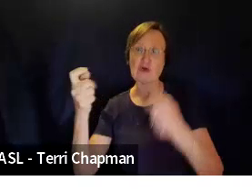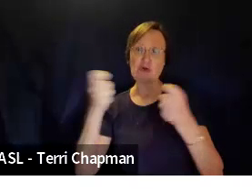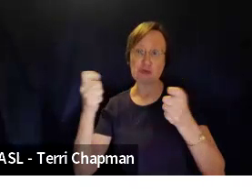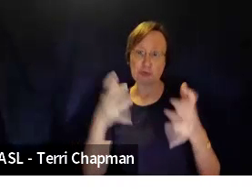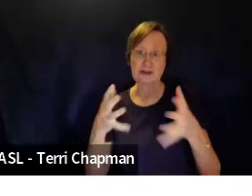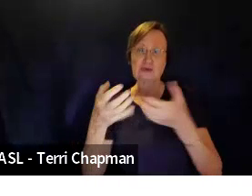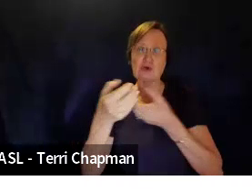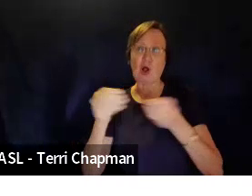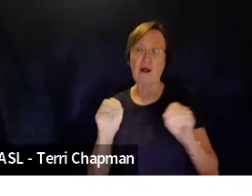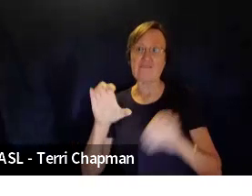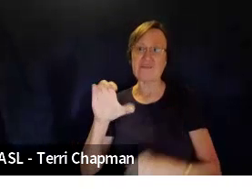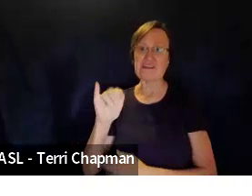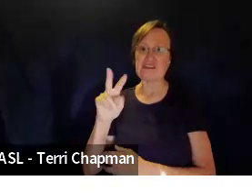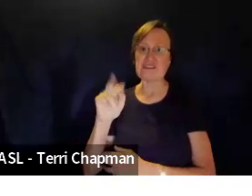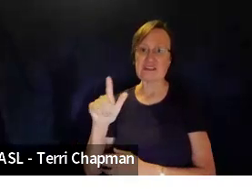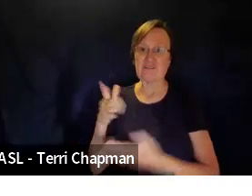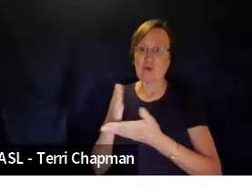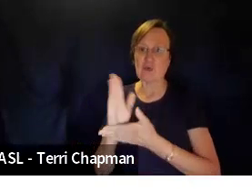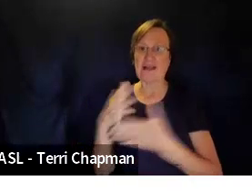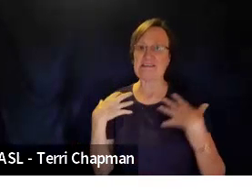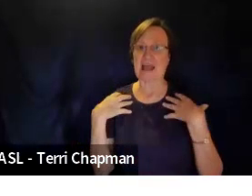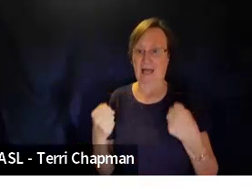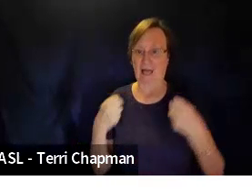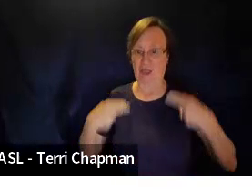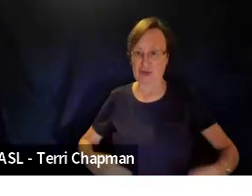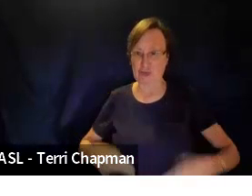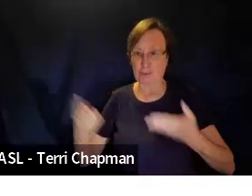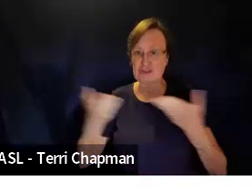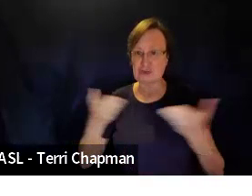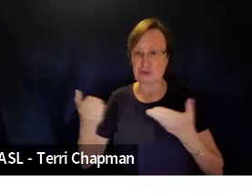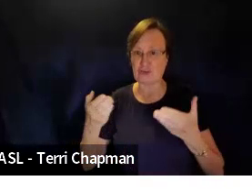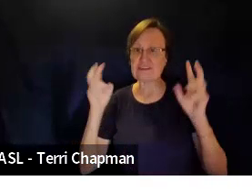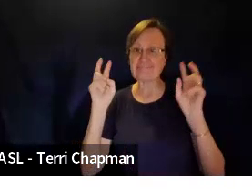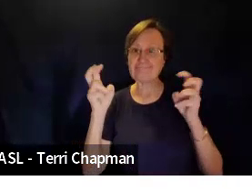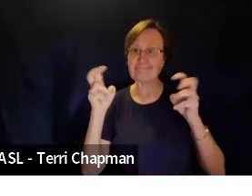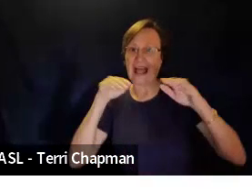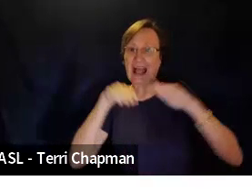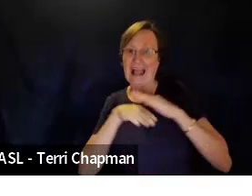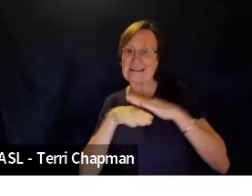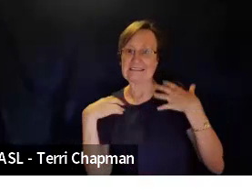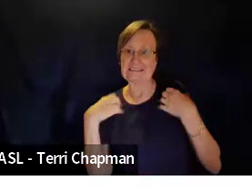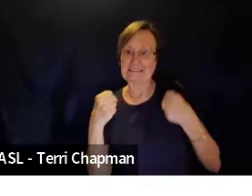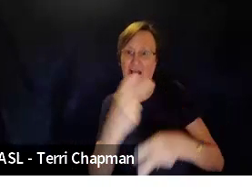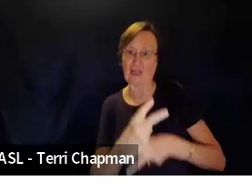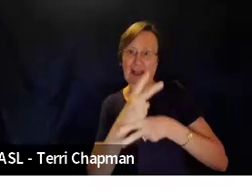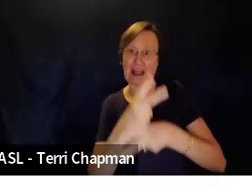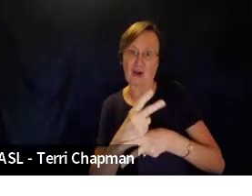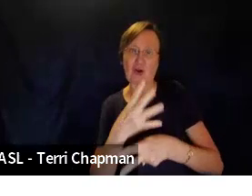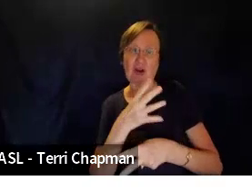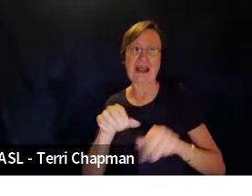Rights, Health and Human Services on Access to Healthcare and Agency Services for the